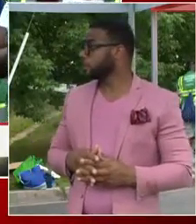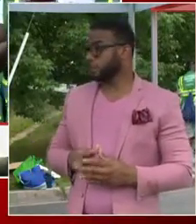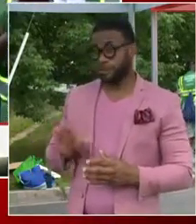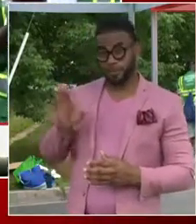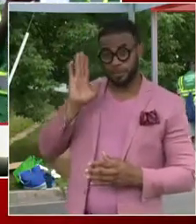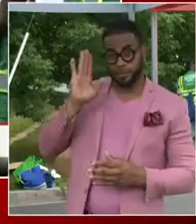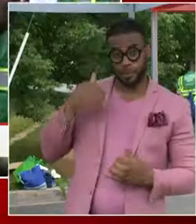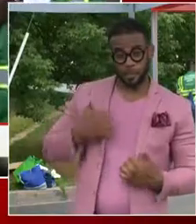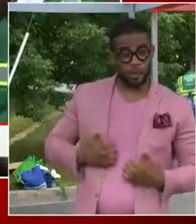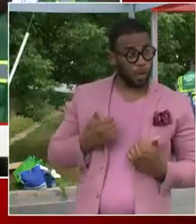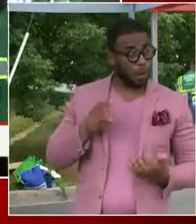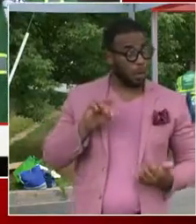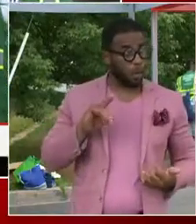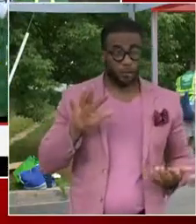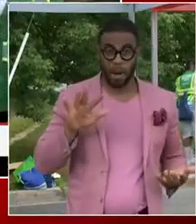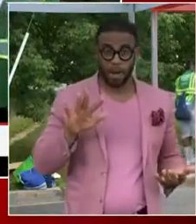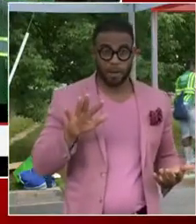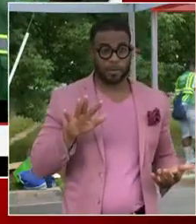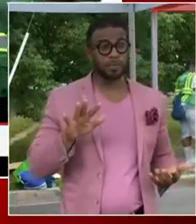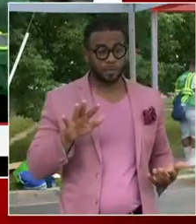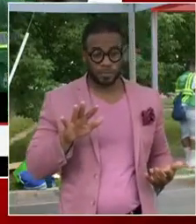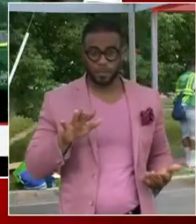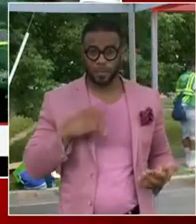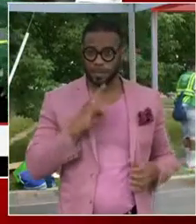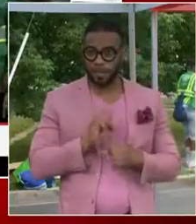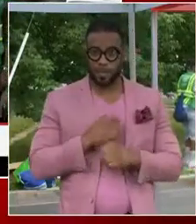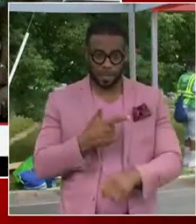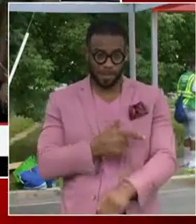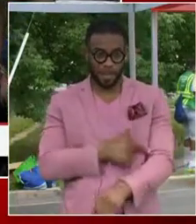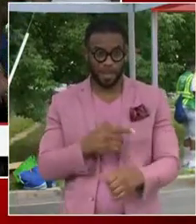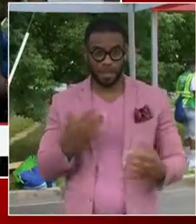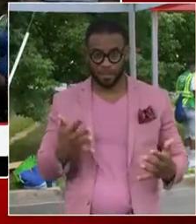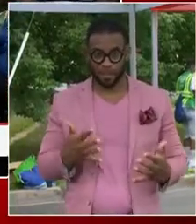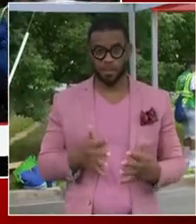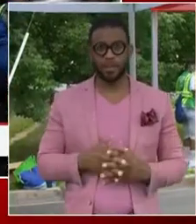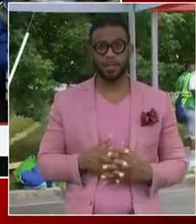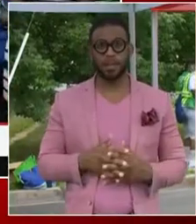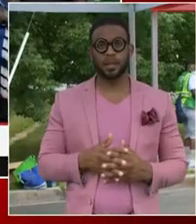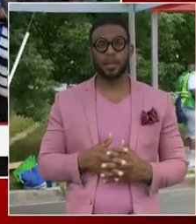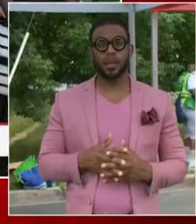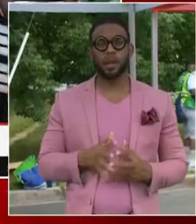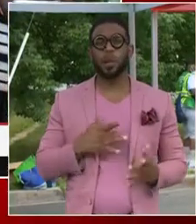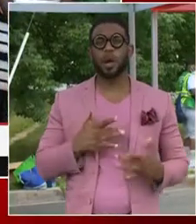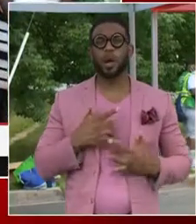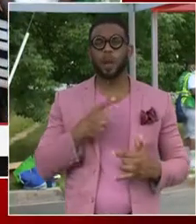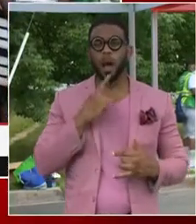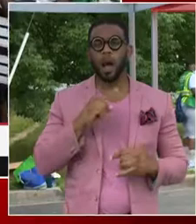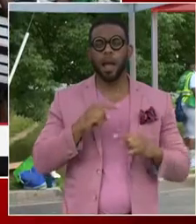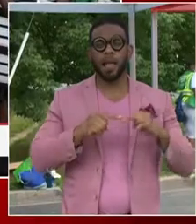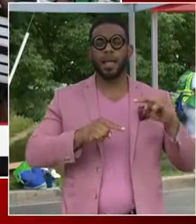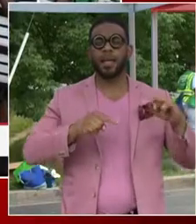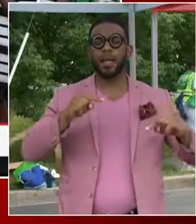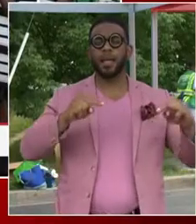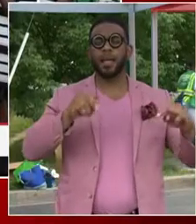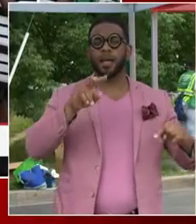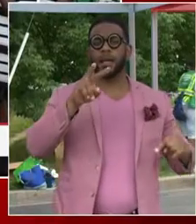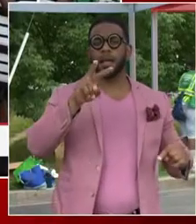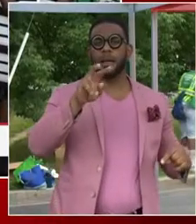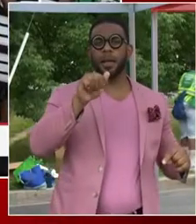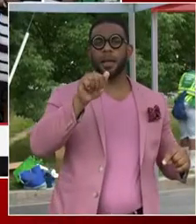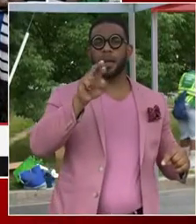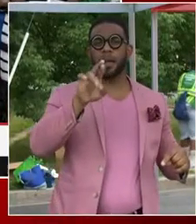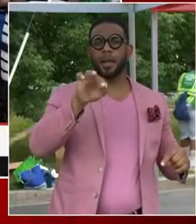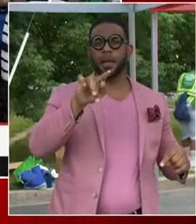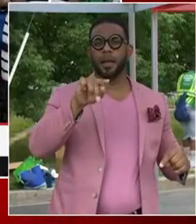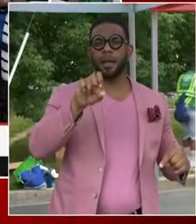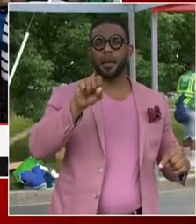Hi, I'm a resident of Ward 5. Yes, ma'am. And I've actually been vaccinated, but Amen. What concerns me are the variants. I heard over the news that there